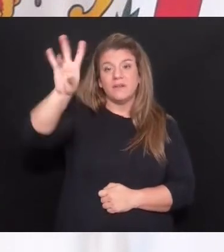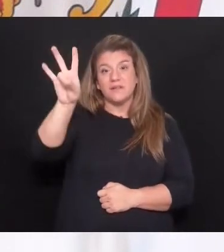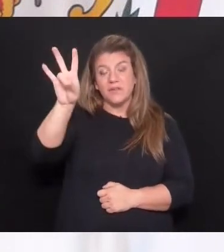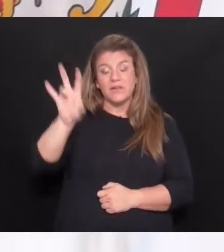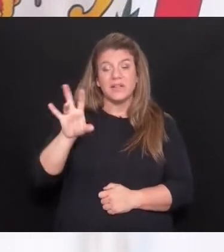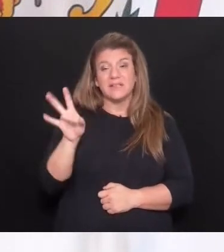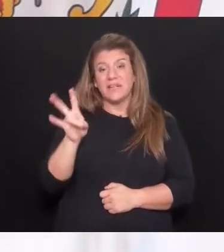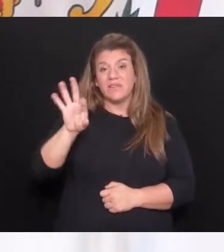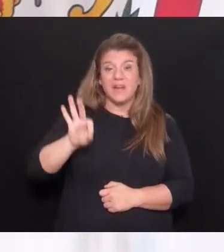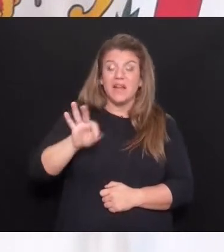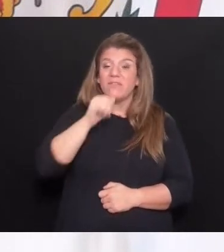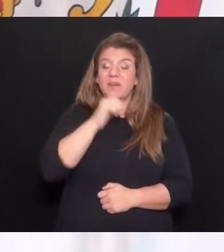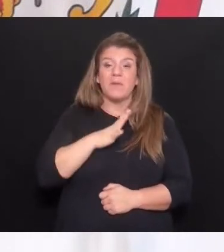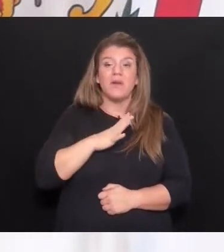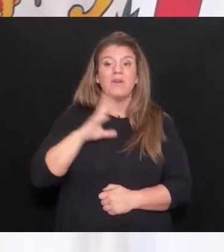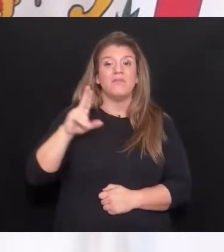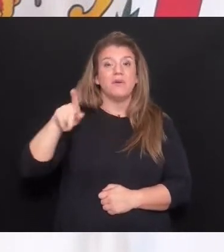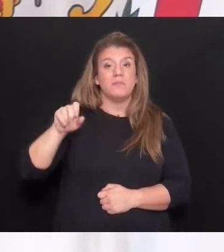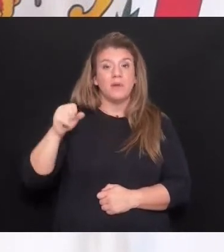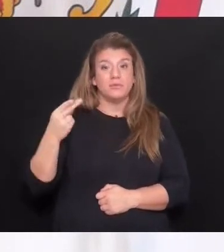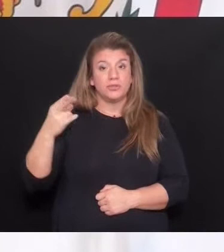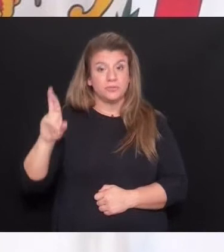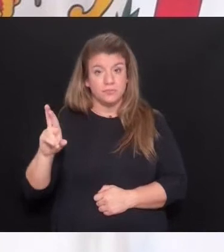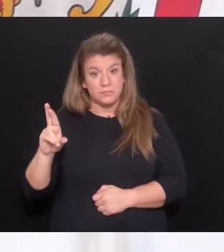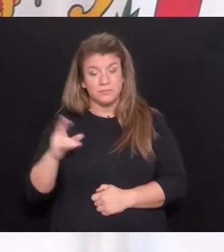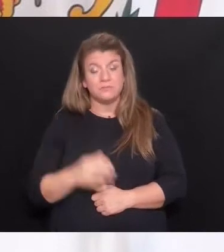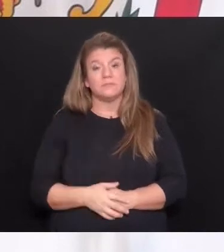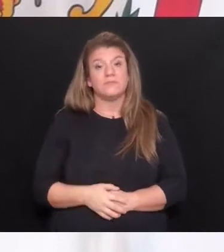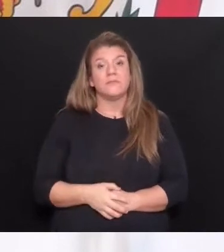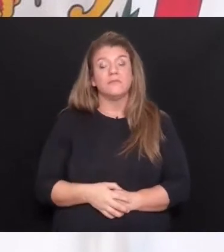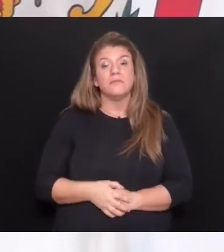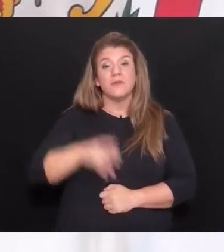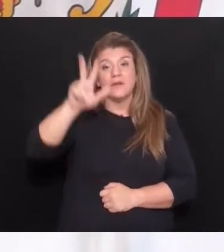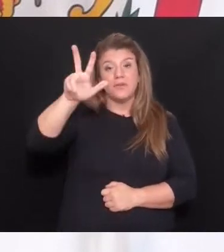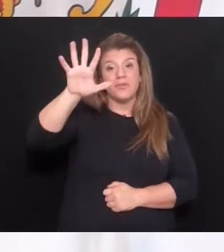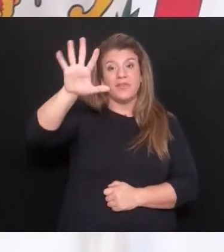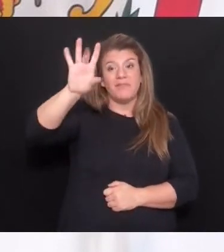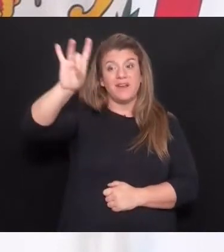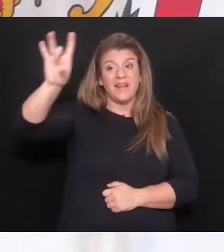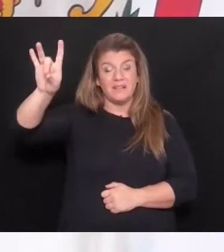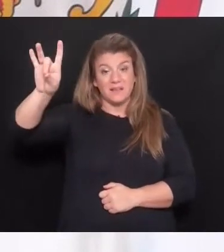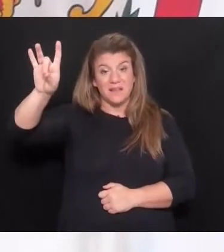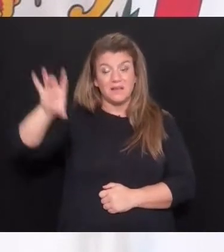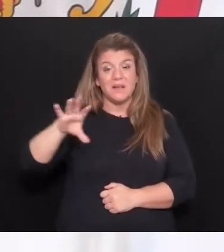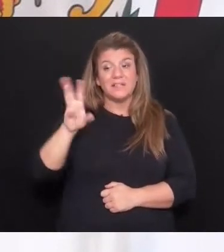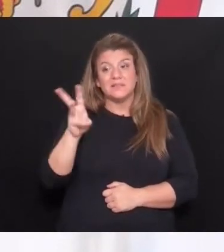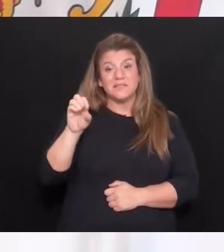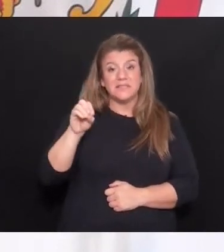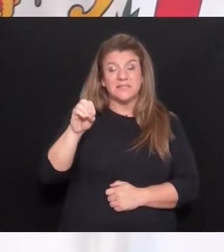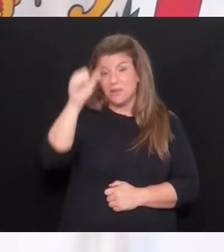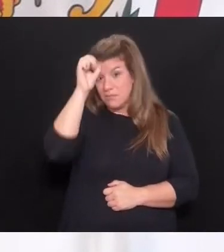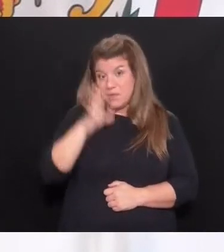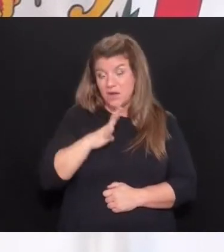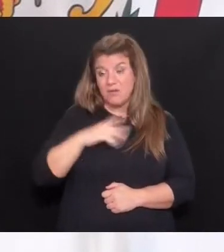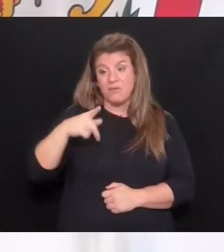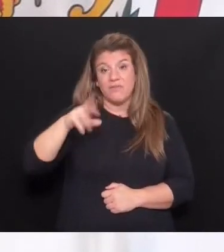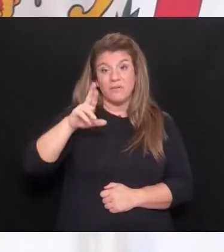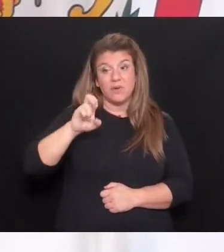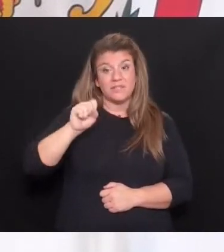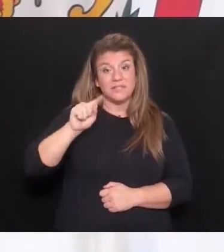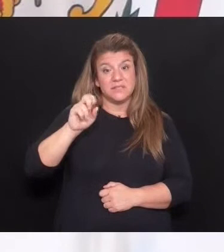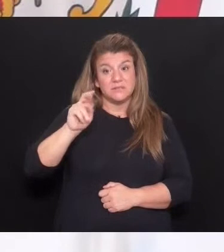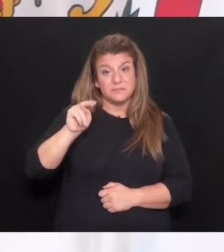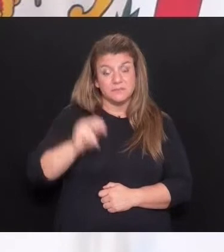a 79-year-old female from Upshur County. The 3,588th death, a 60-year-old male from Preston